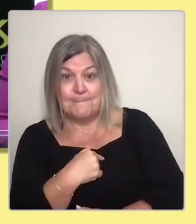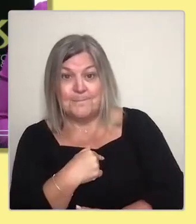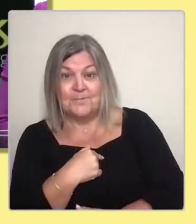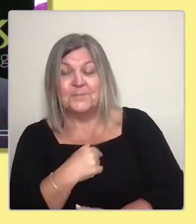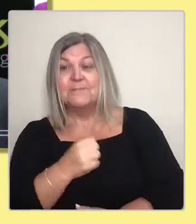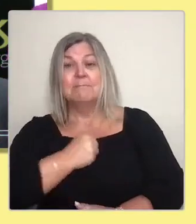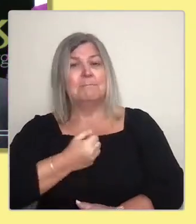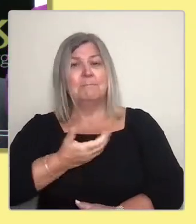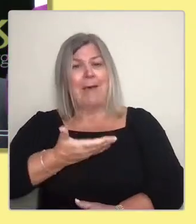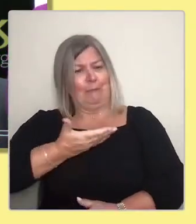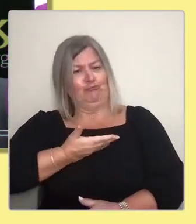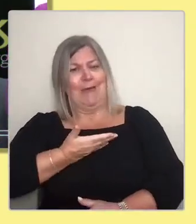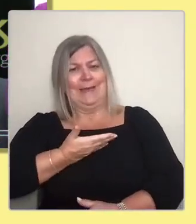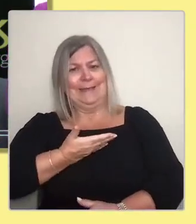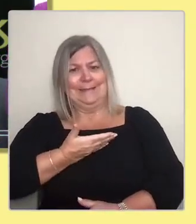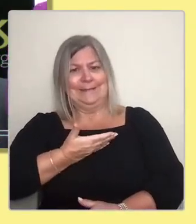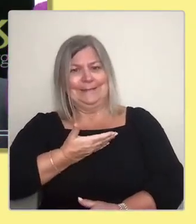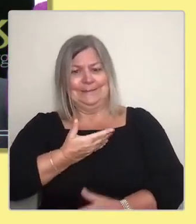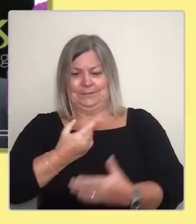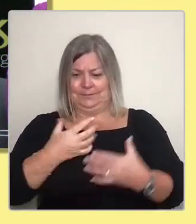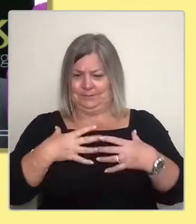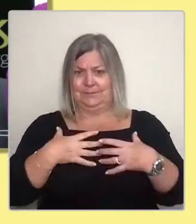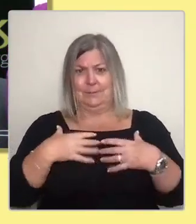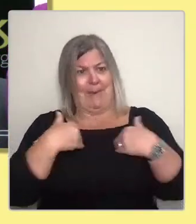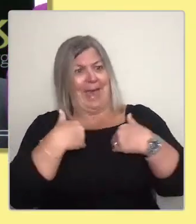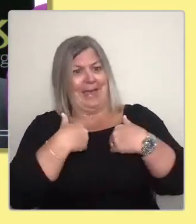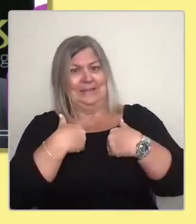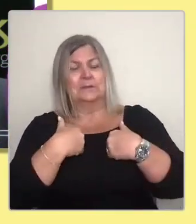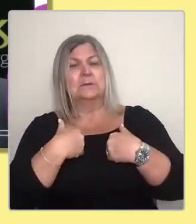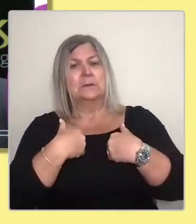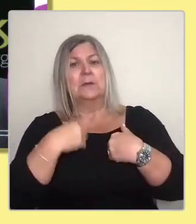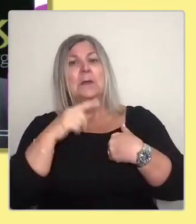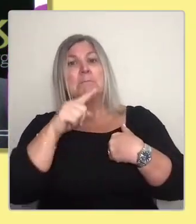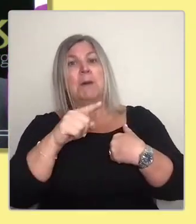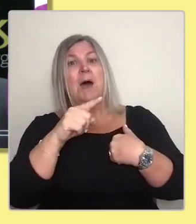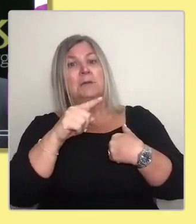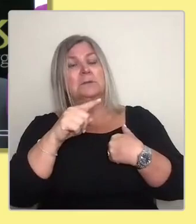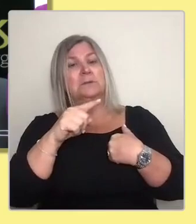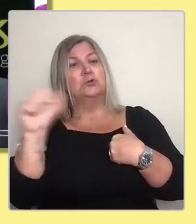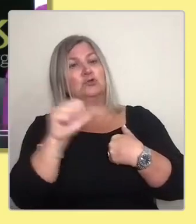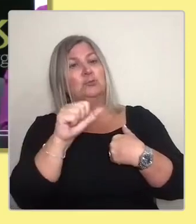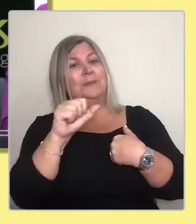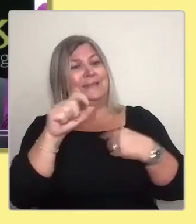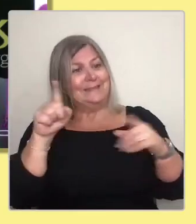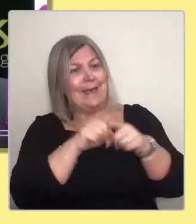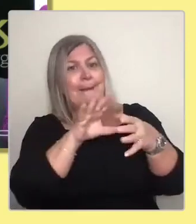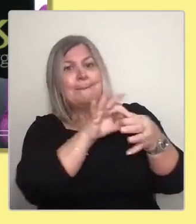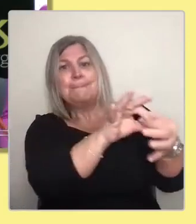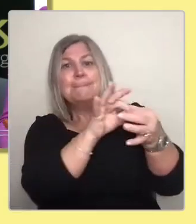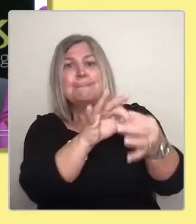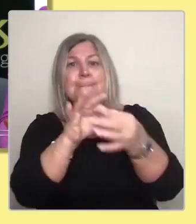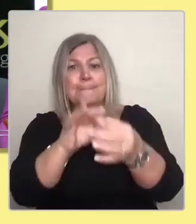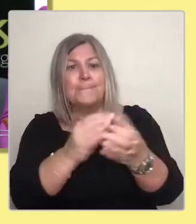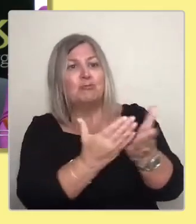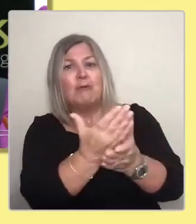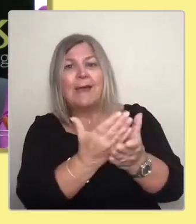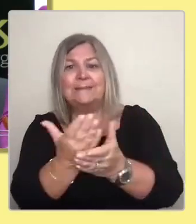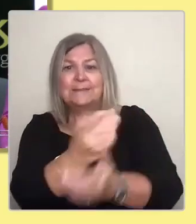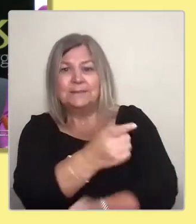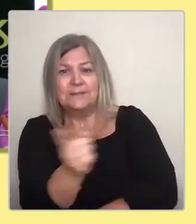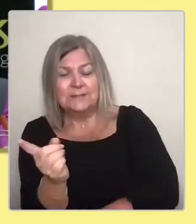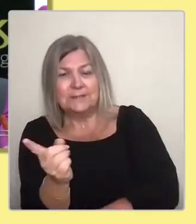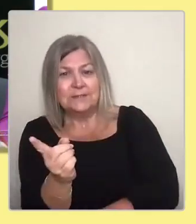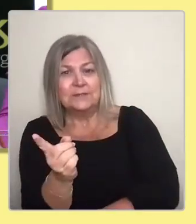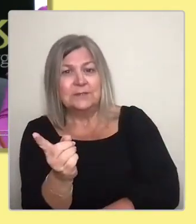in some kind of vacuum. My rights are interdependent on your rights. So if, as your First Minister, I will not just